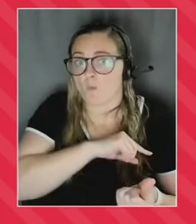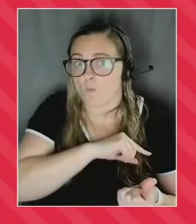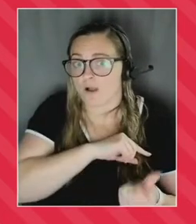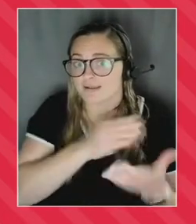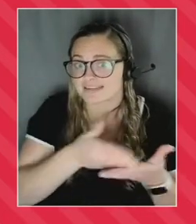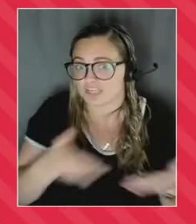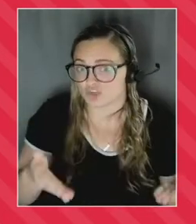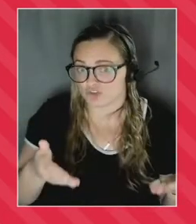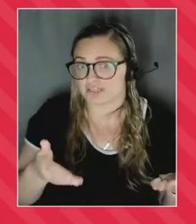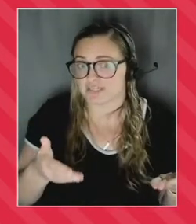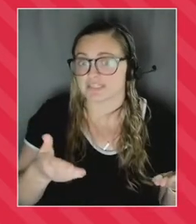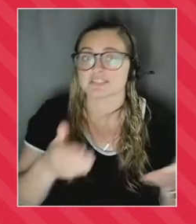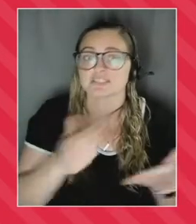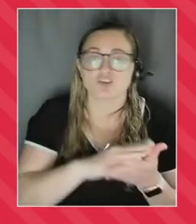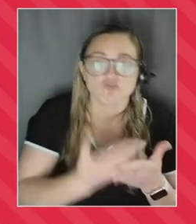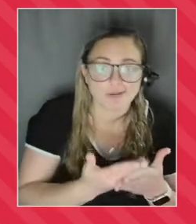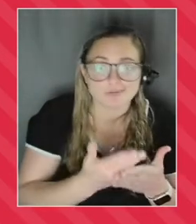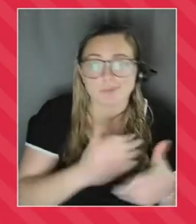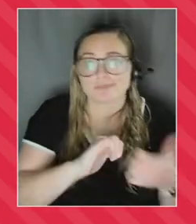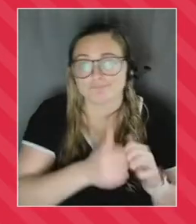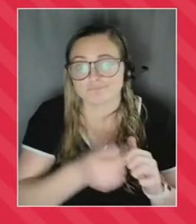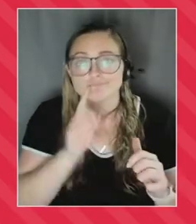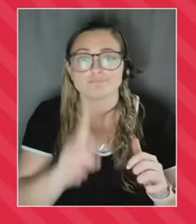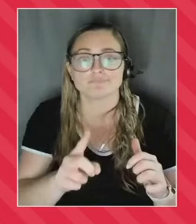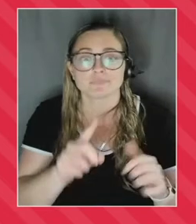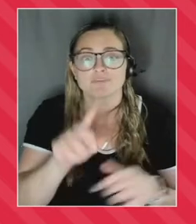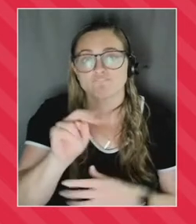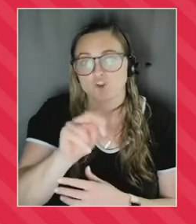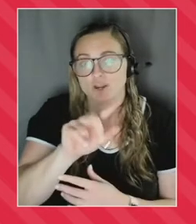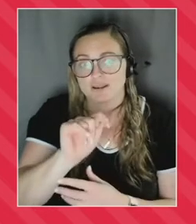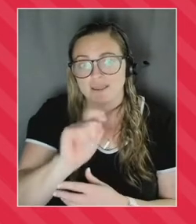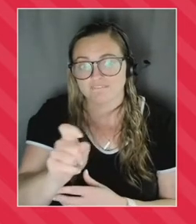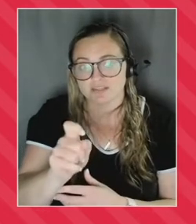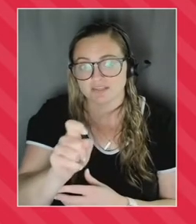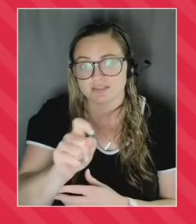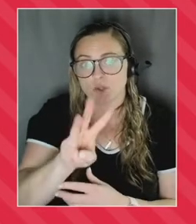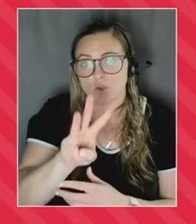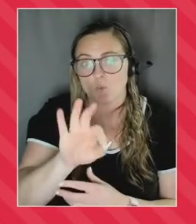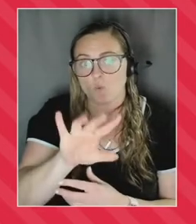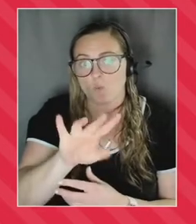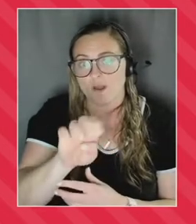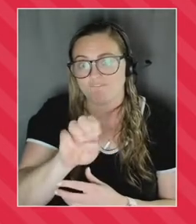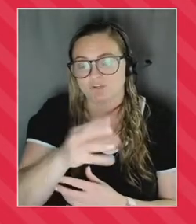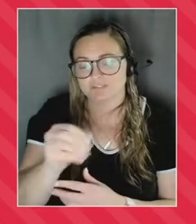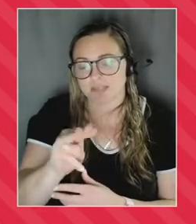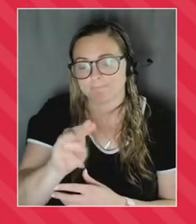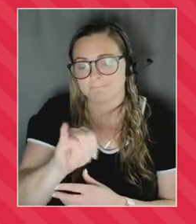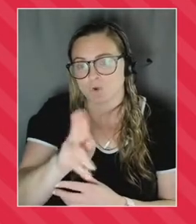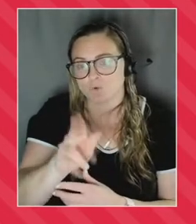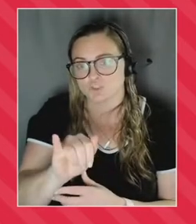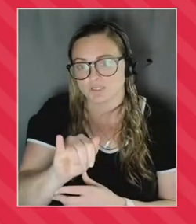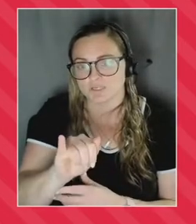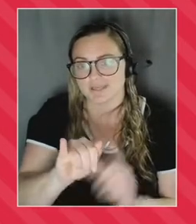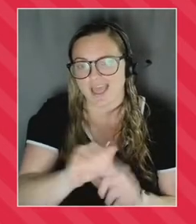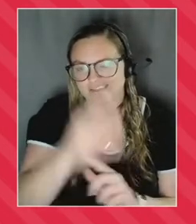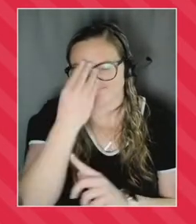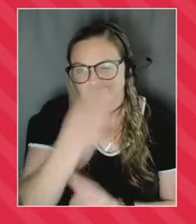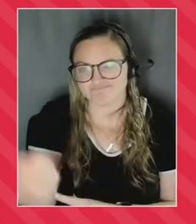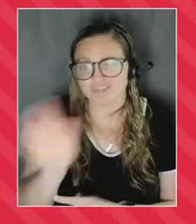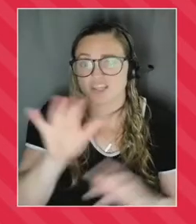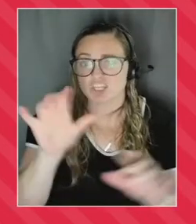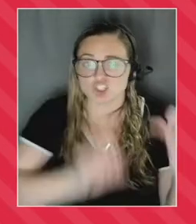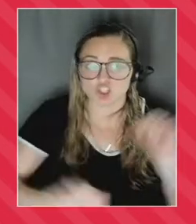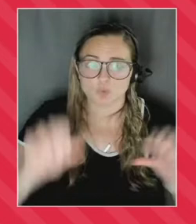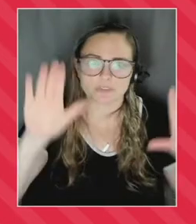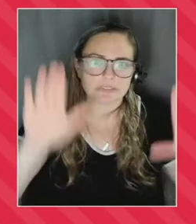and recipes inspired by Netflix Waffles and Moshi. And by the way, this show is amazing. I watch